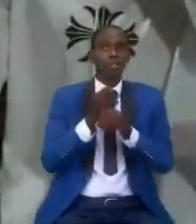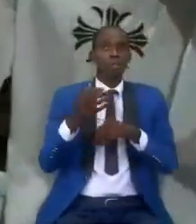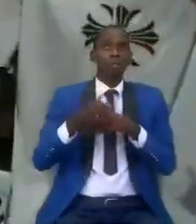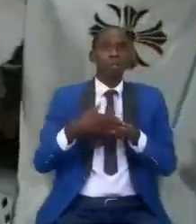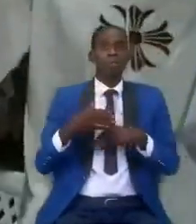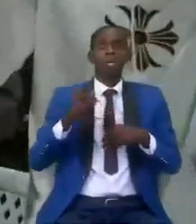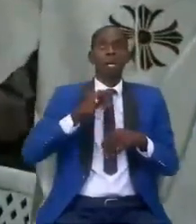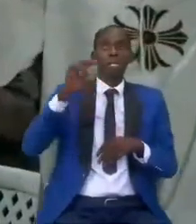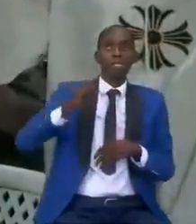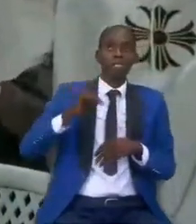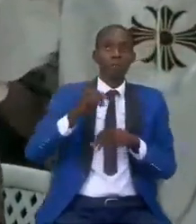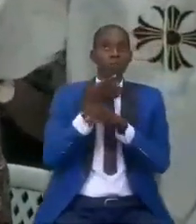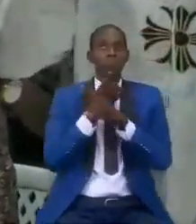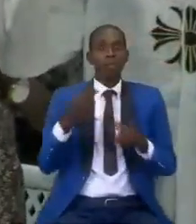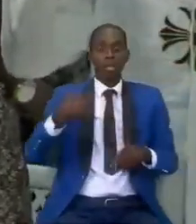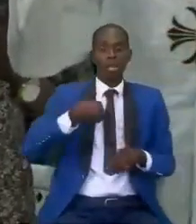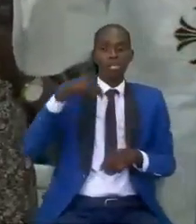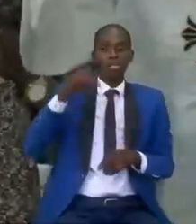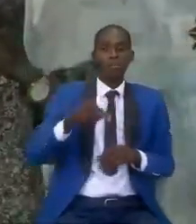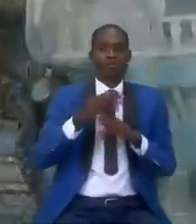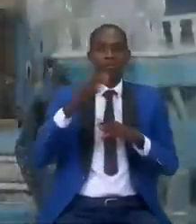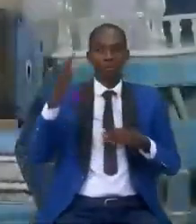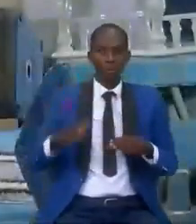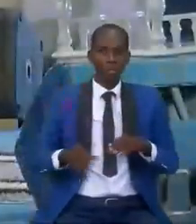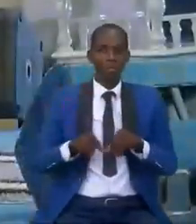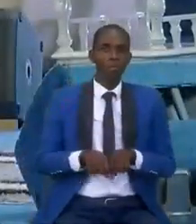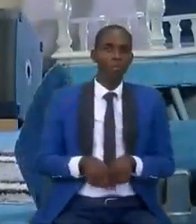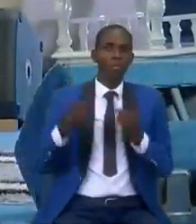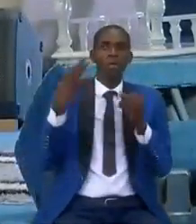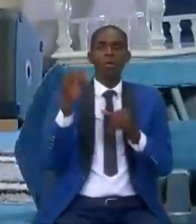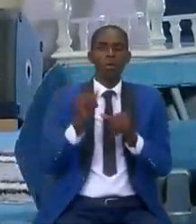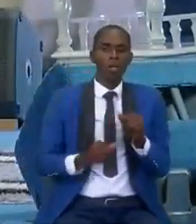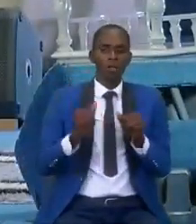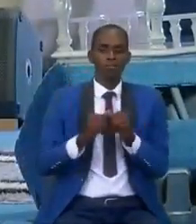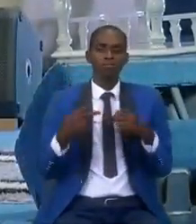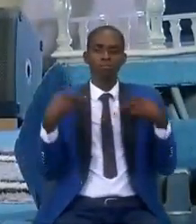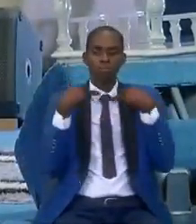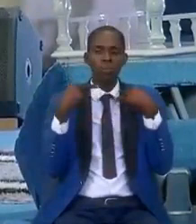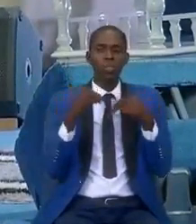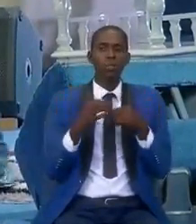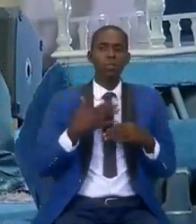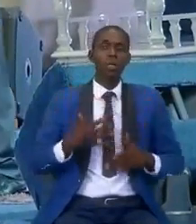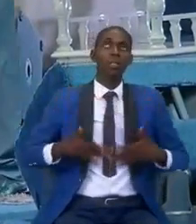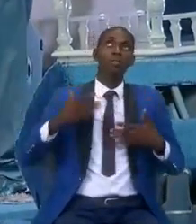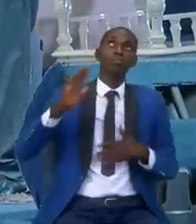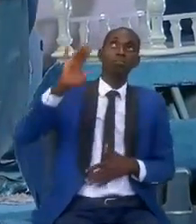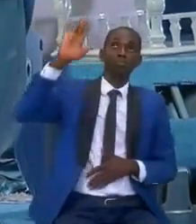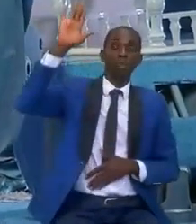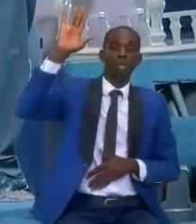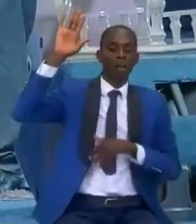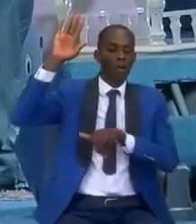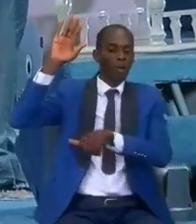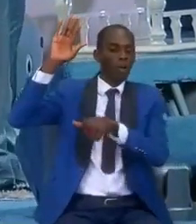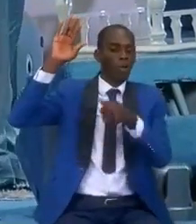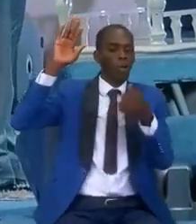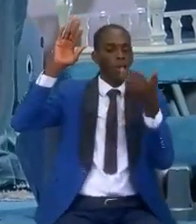every yoke in my life. Raise up that hand, and then you are laying the other hand on yourself, and that if I were